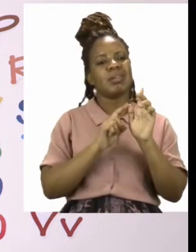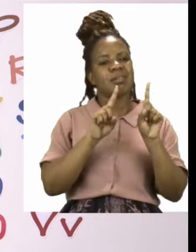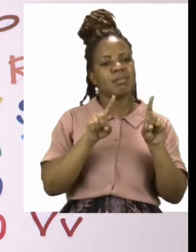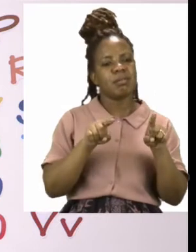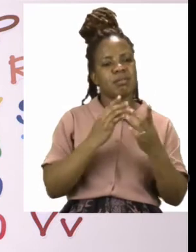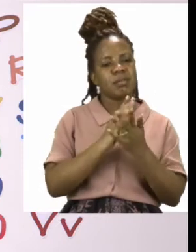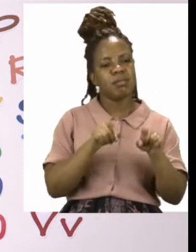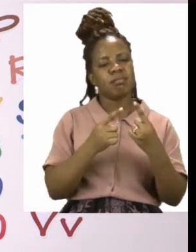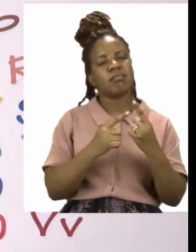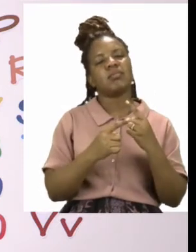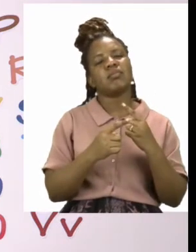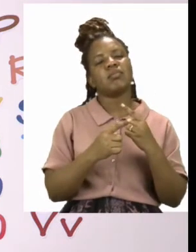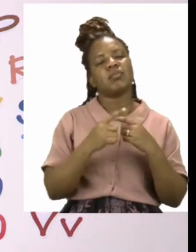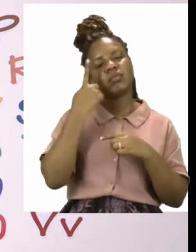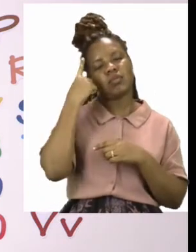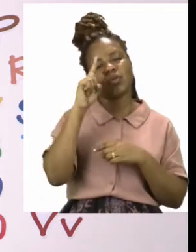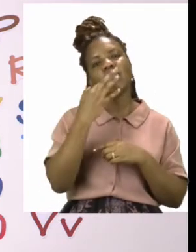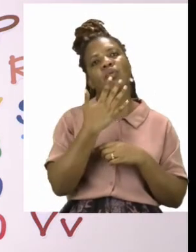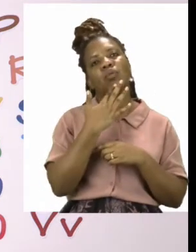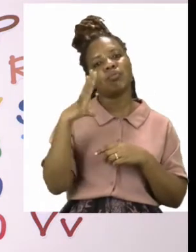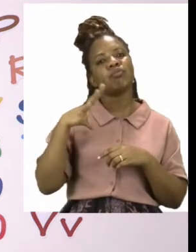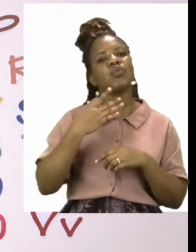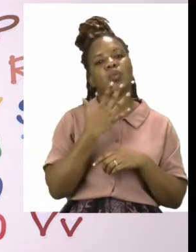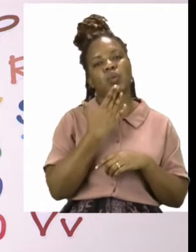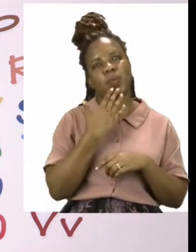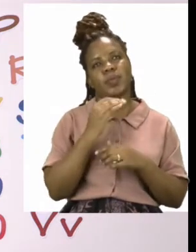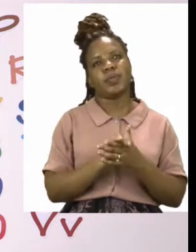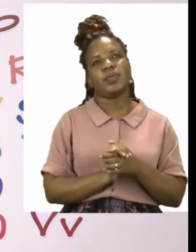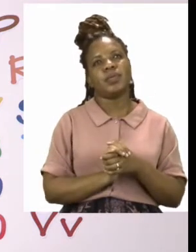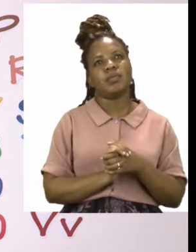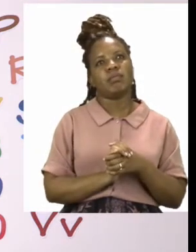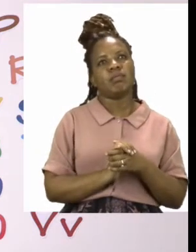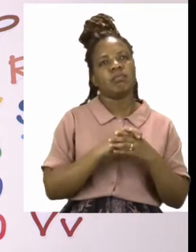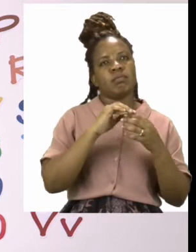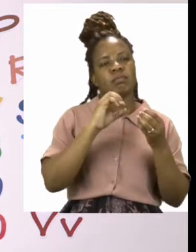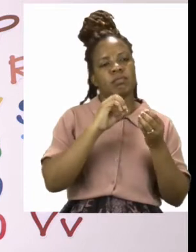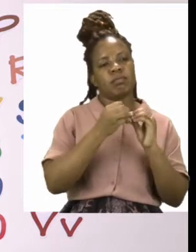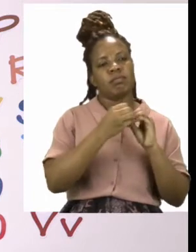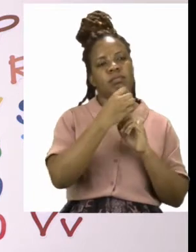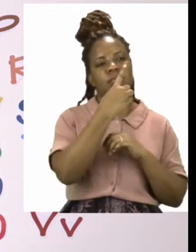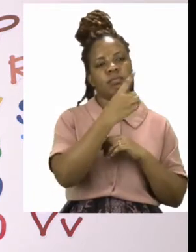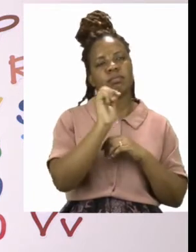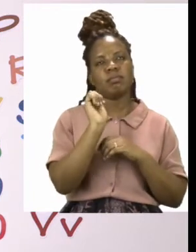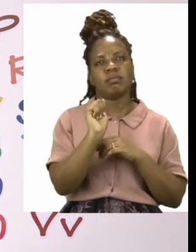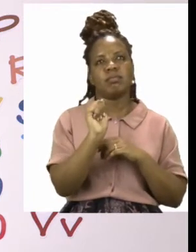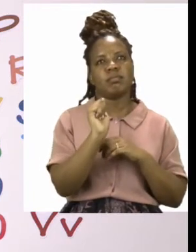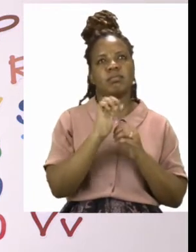on MyZone Facebook Active Kids to watch your daily lesson and other fun activities with Zoe and Zacky.